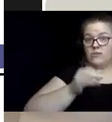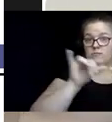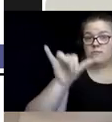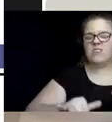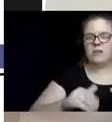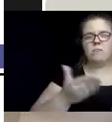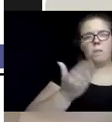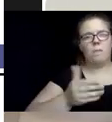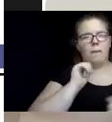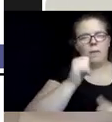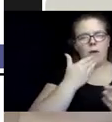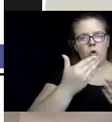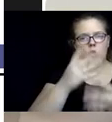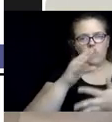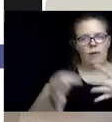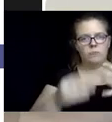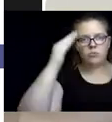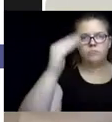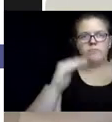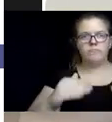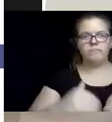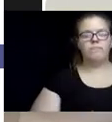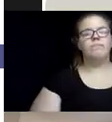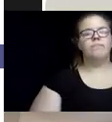good option. Next slide, please.